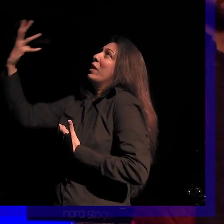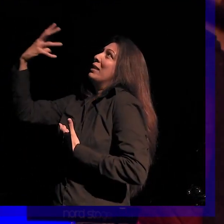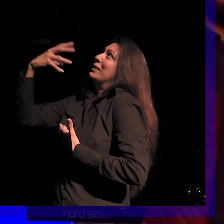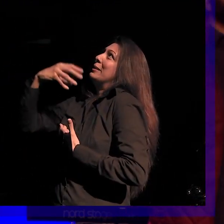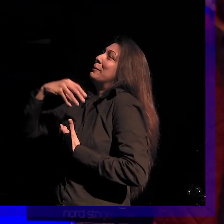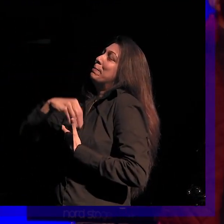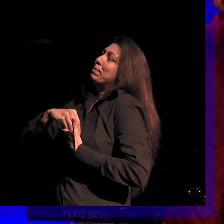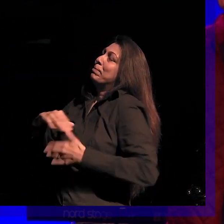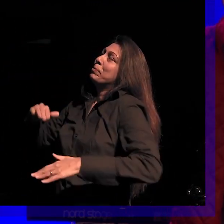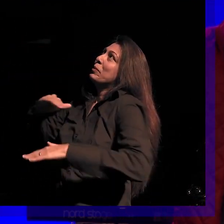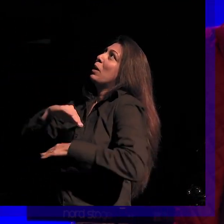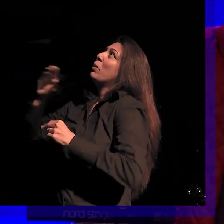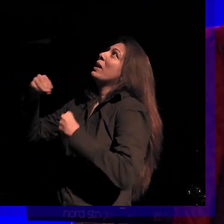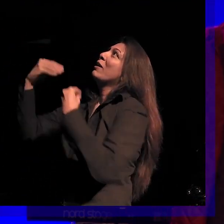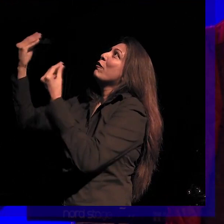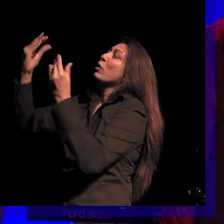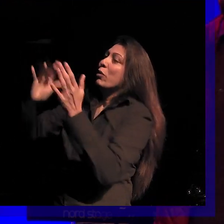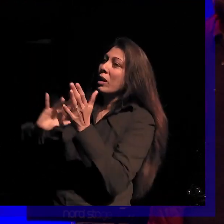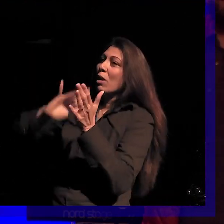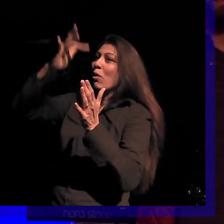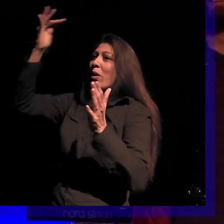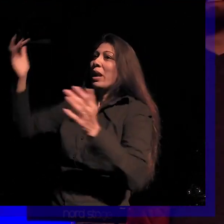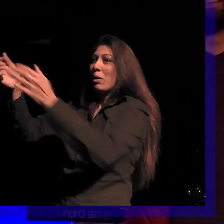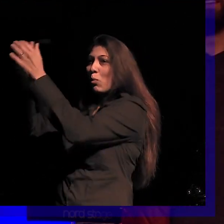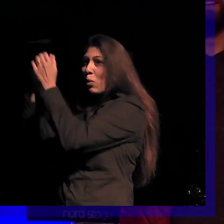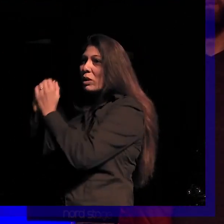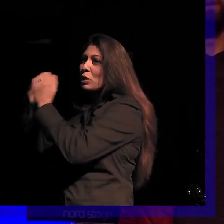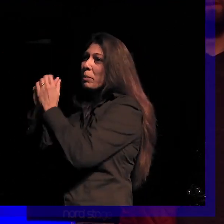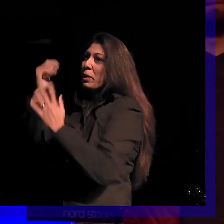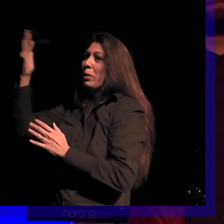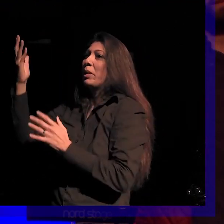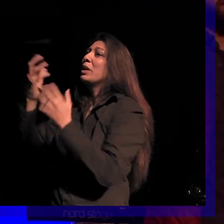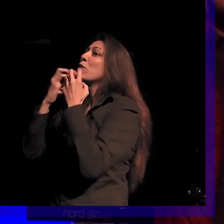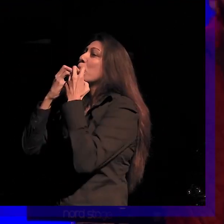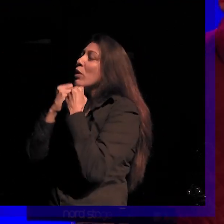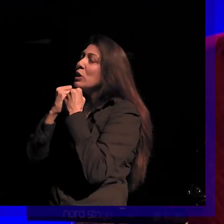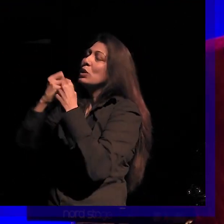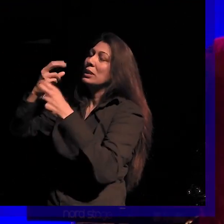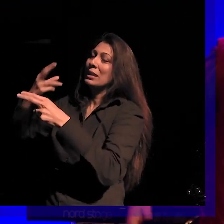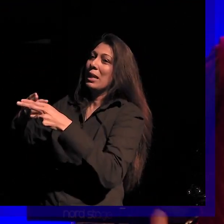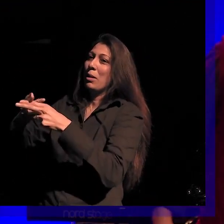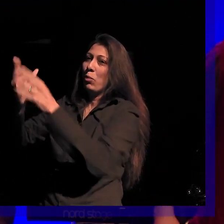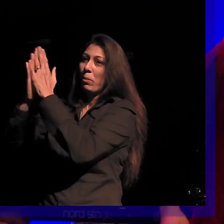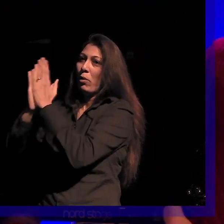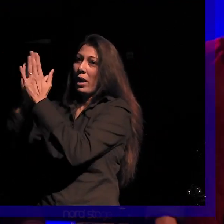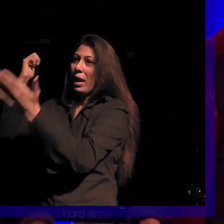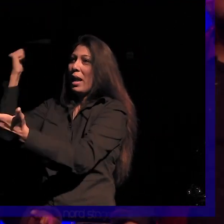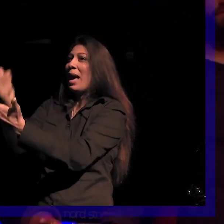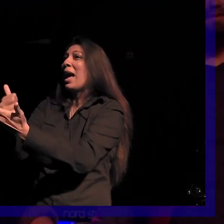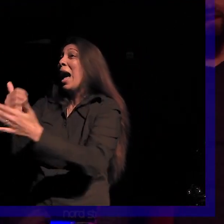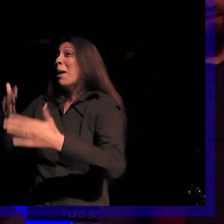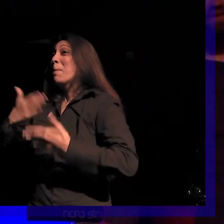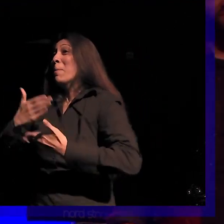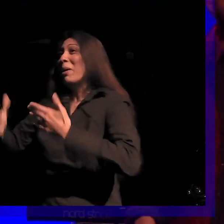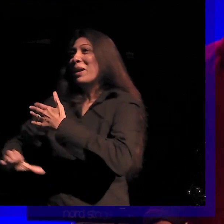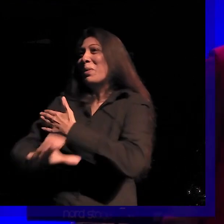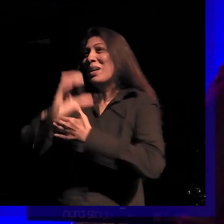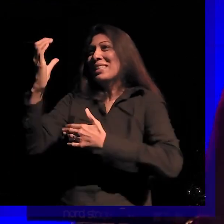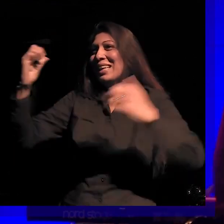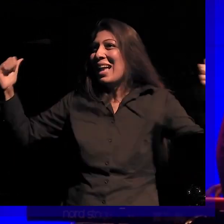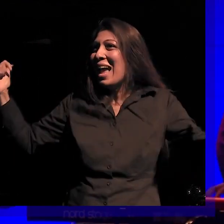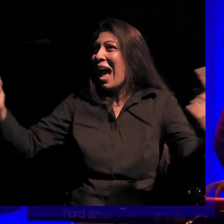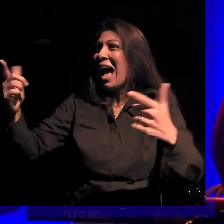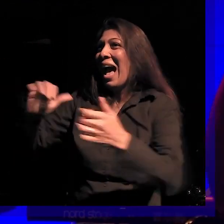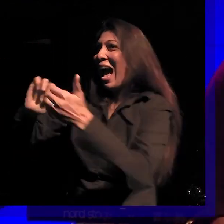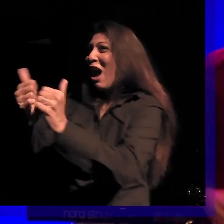Father. We give you the glory and we worship you. It's in your precious name we pray. Amen. Amen. Amen. Merry Christmas, everyone.